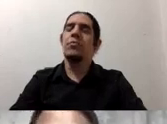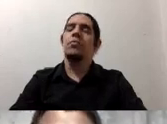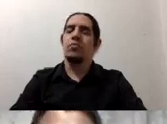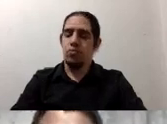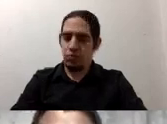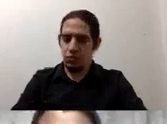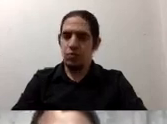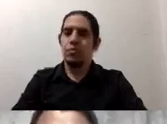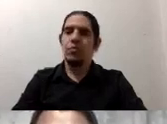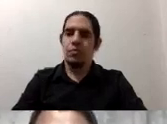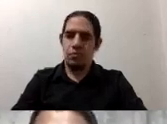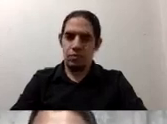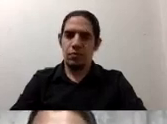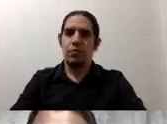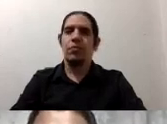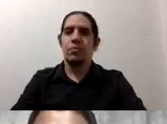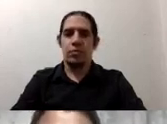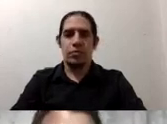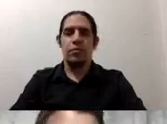students.